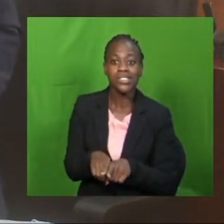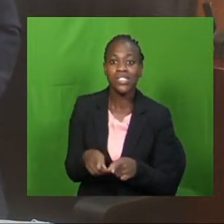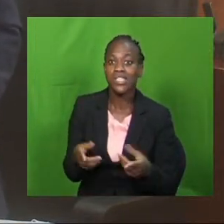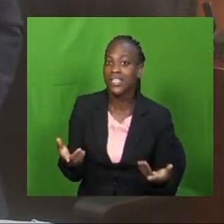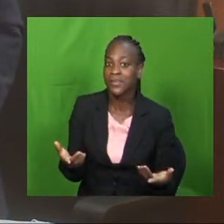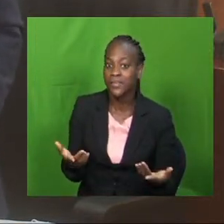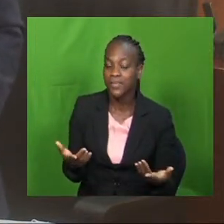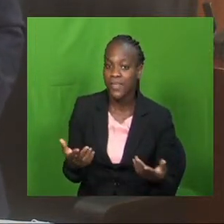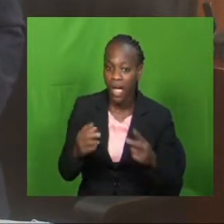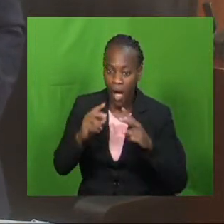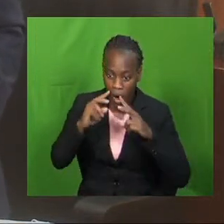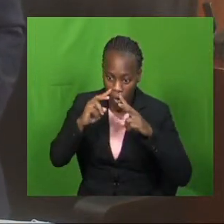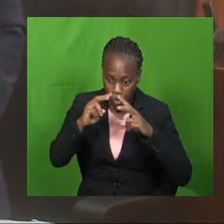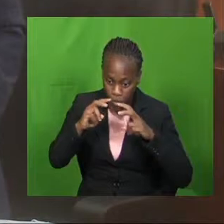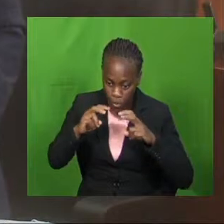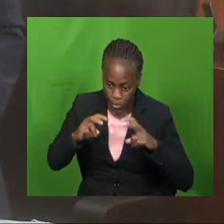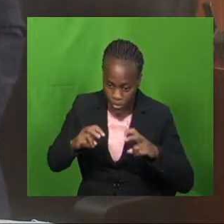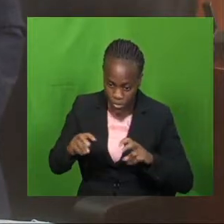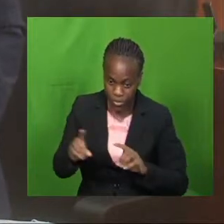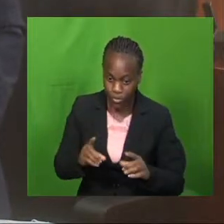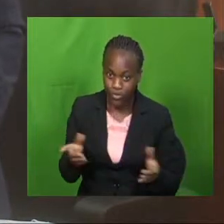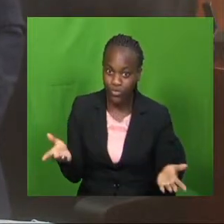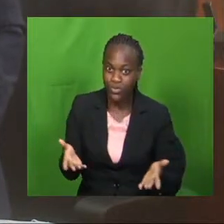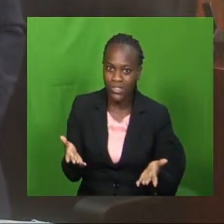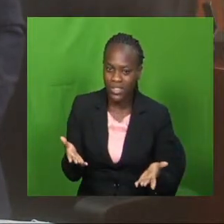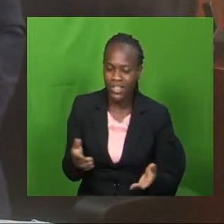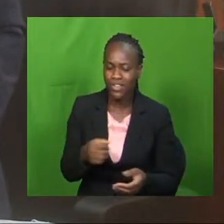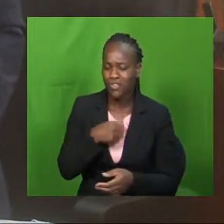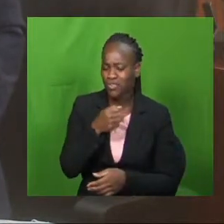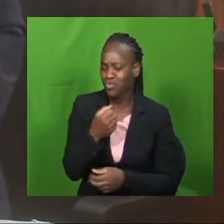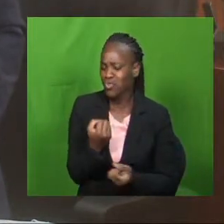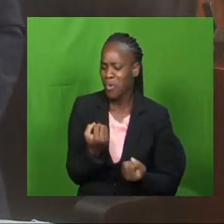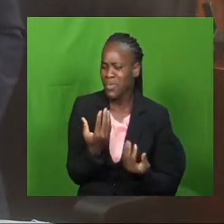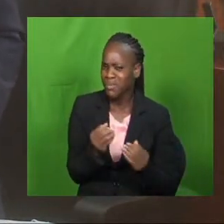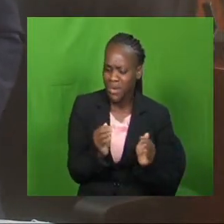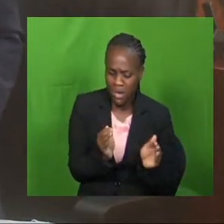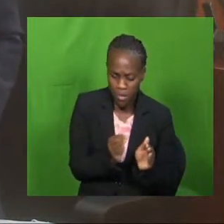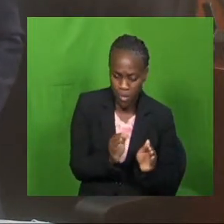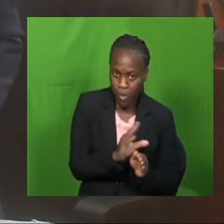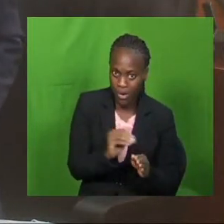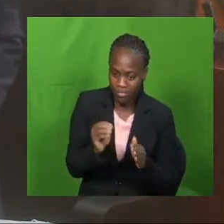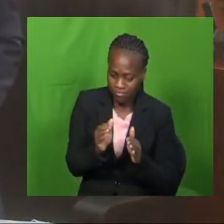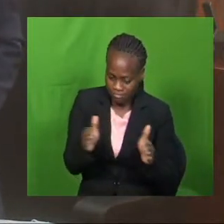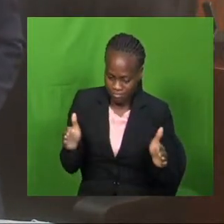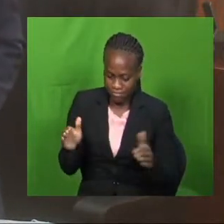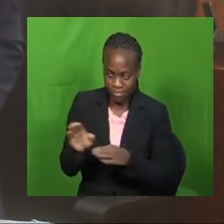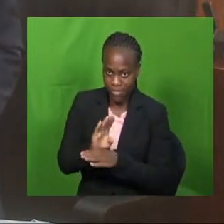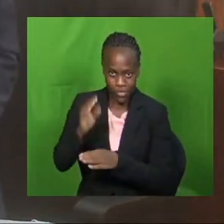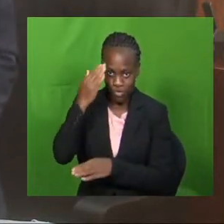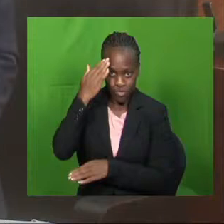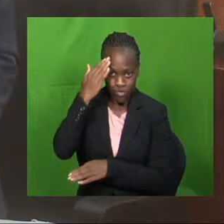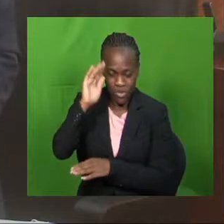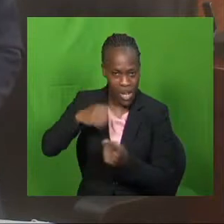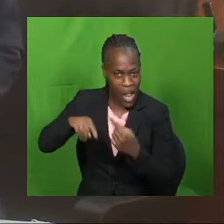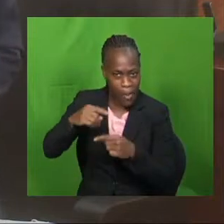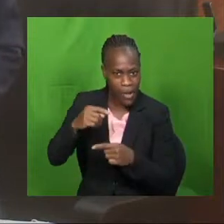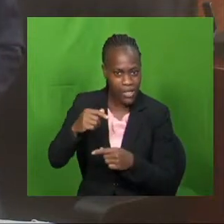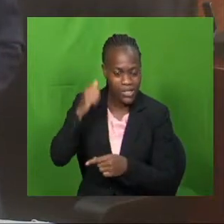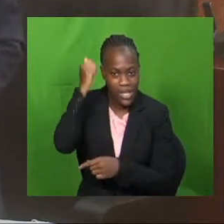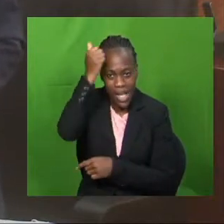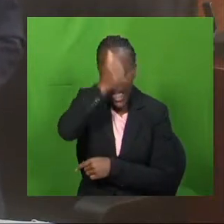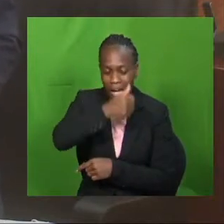sure that more than 20% of our SMEs would be aware of the existence of the African Continental Free Trade